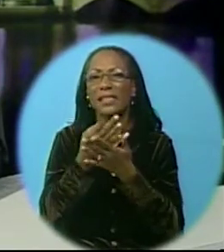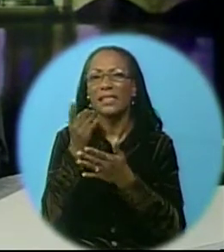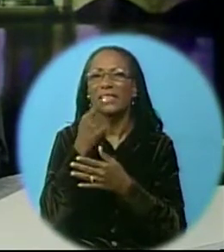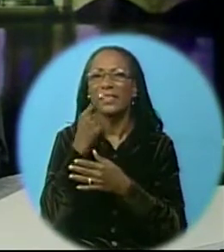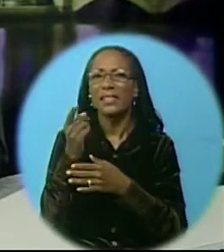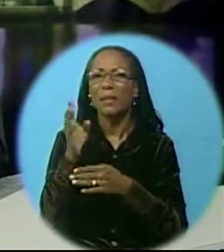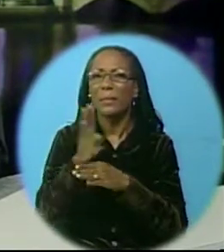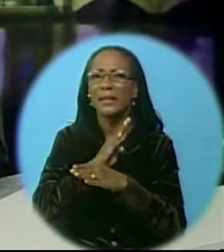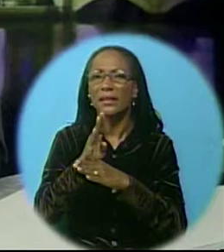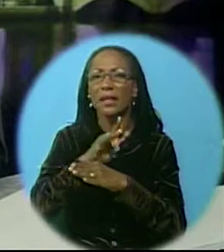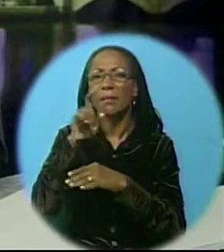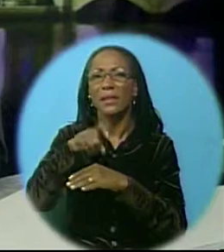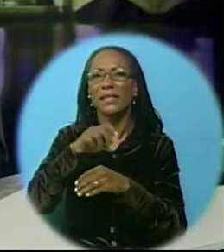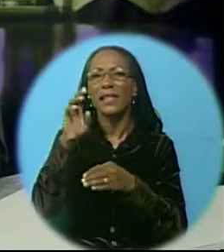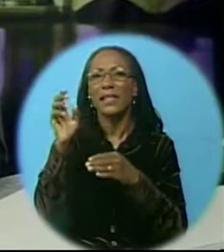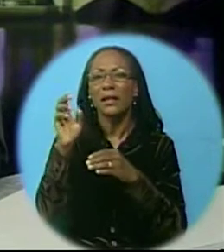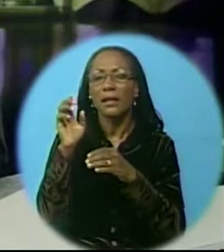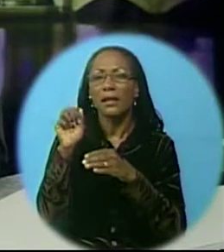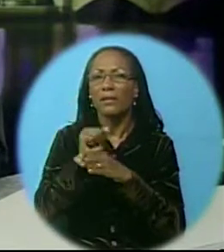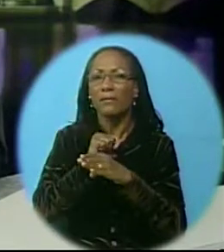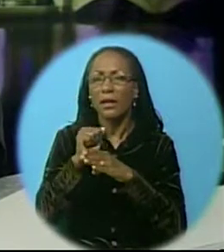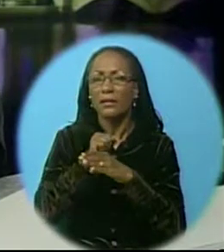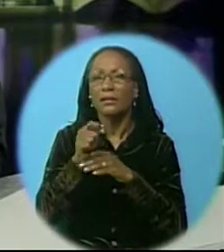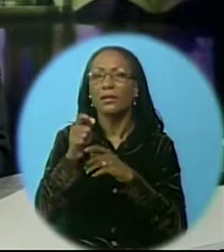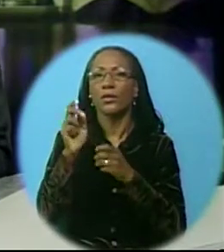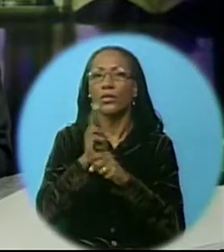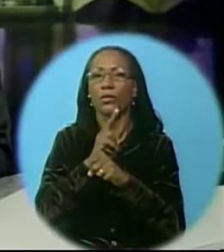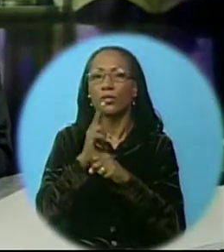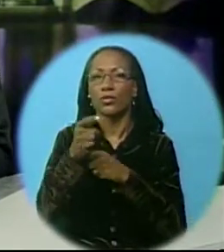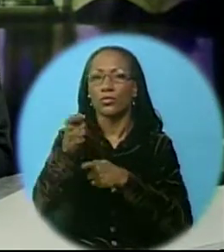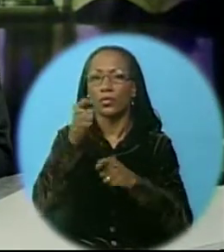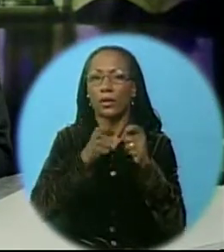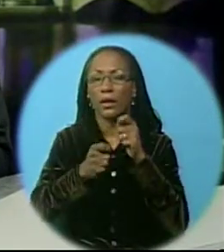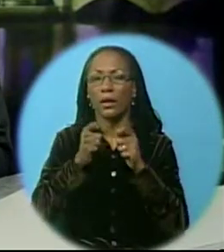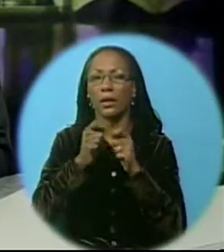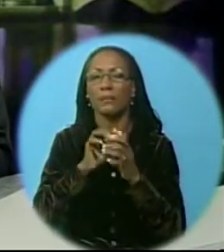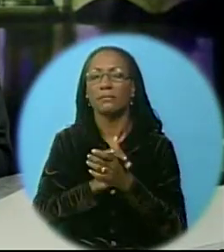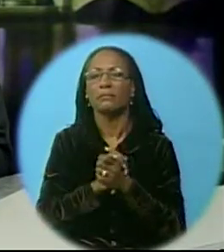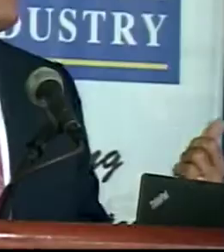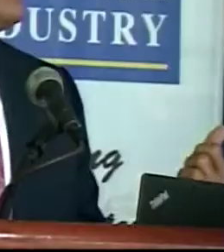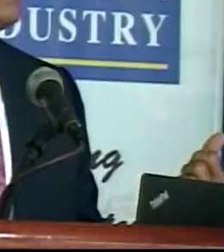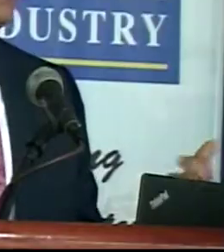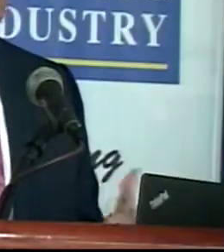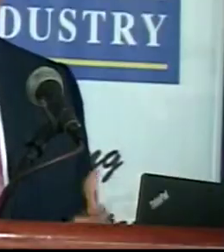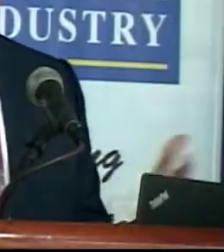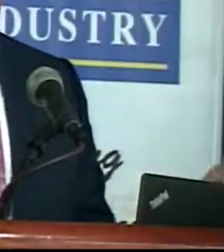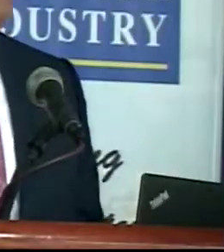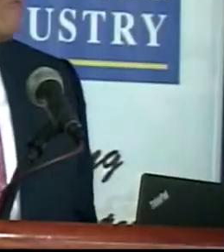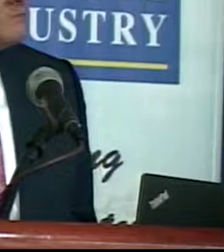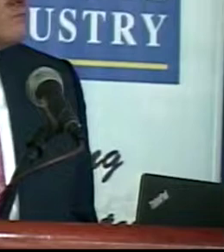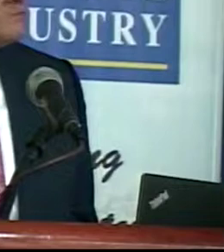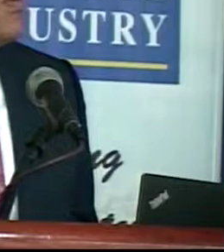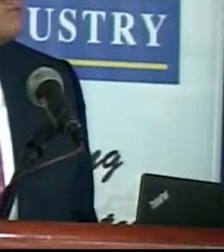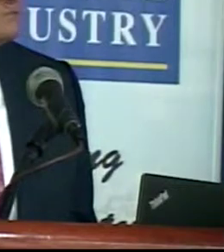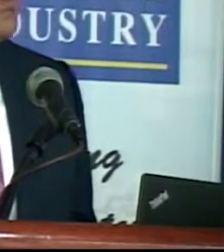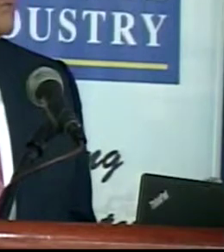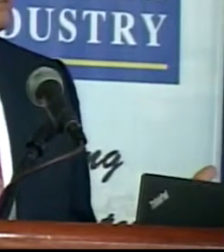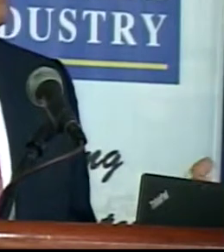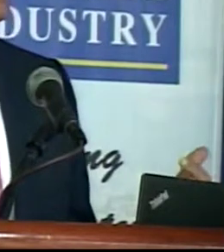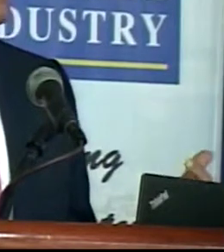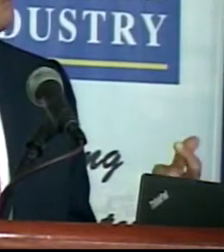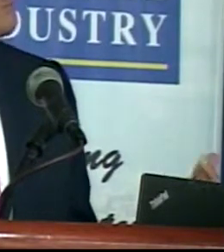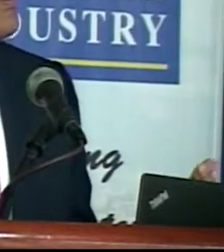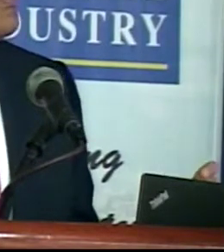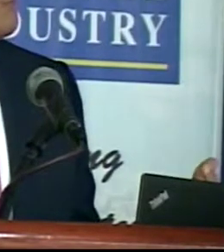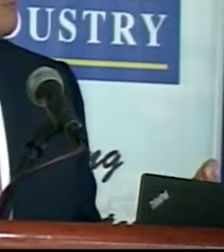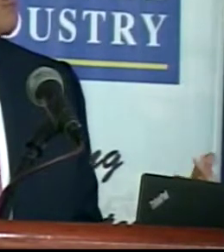to effectively utilize trademarks. Coca-Cola is a trademark. Who else has a trademark within this room that